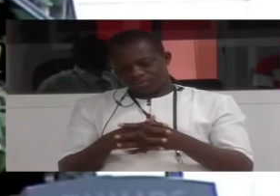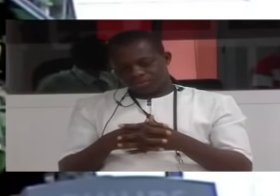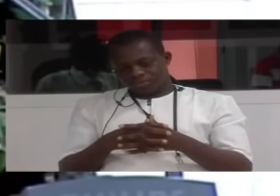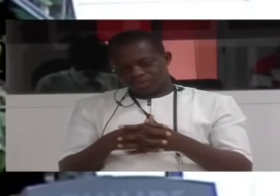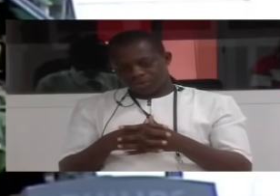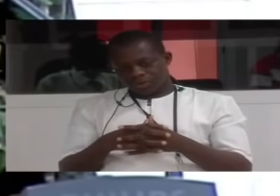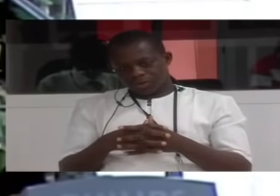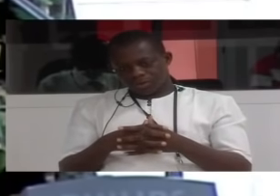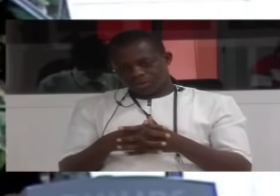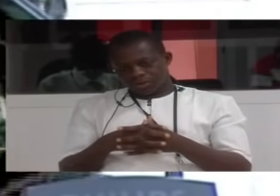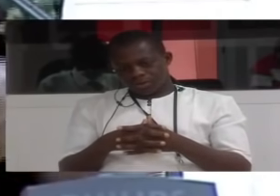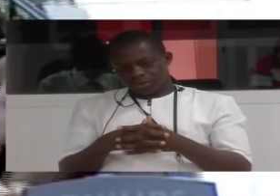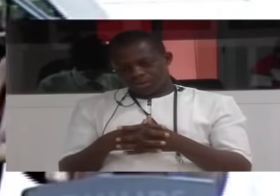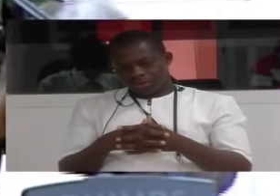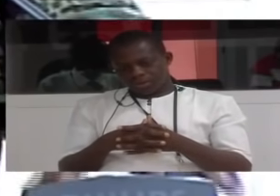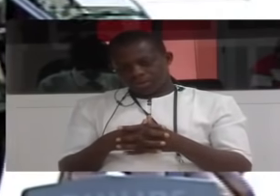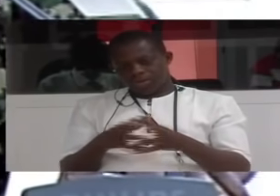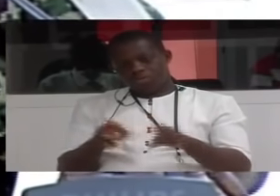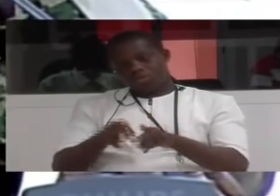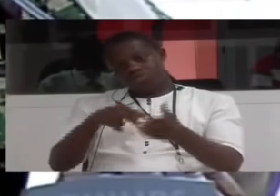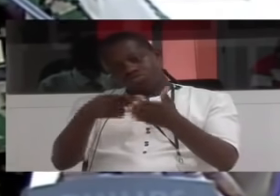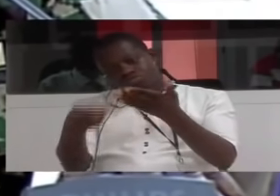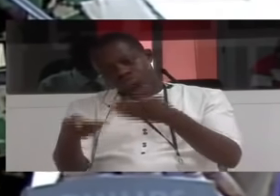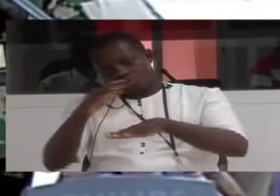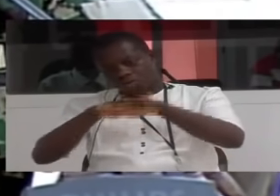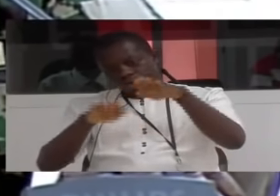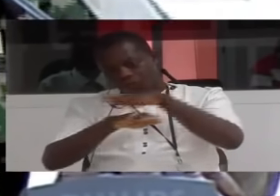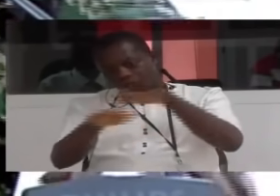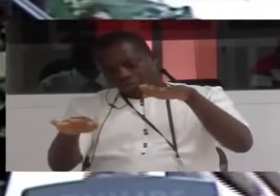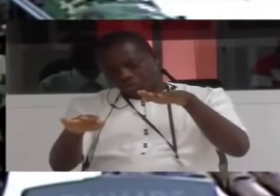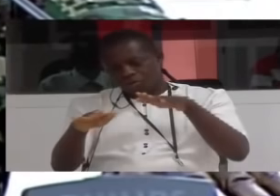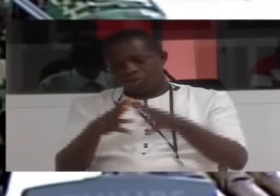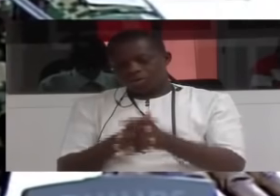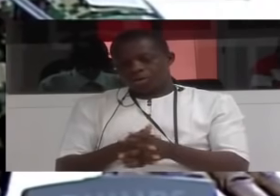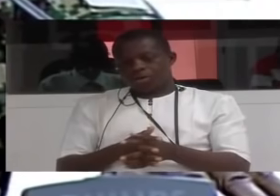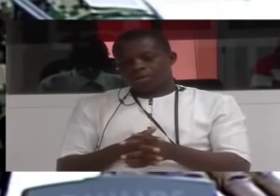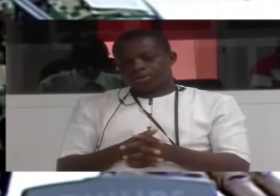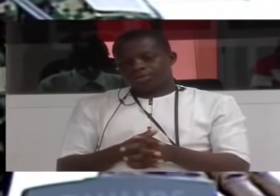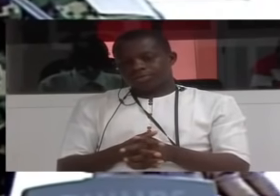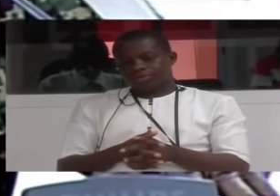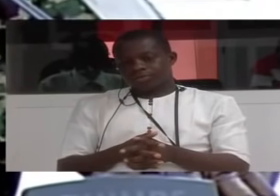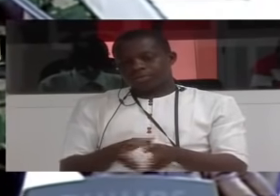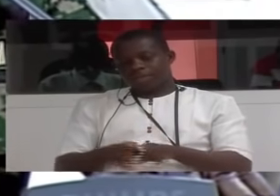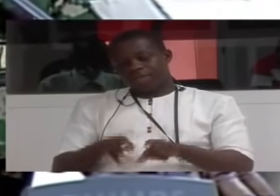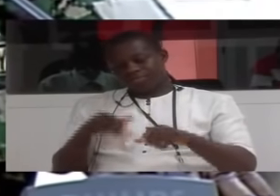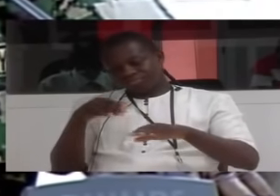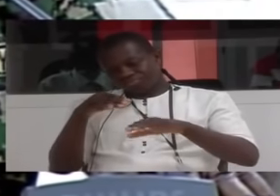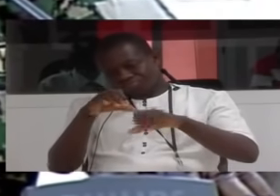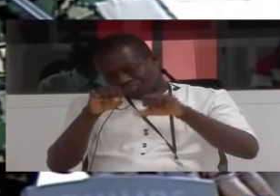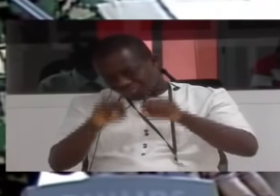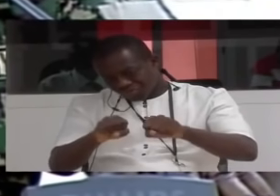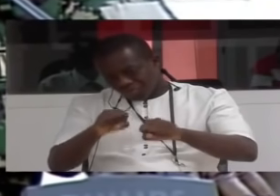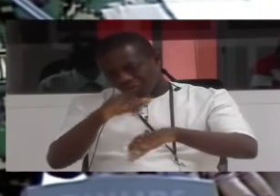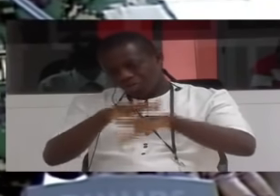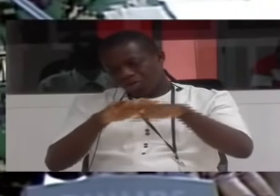them. Di daane ko ci souf. I fell him on the ground. Fofu lañ ko boss. That was where he